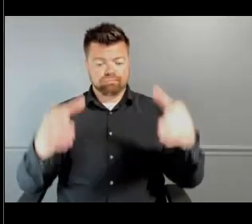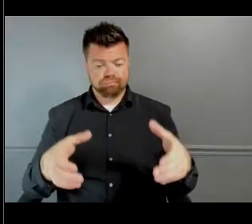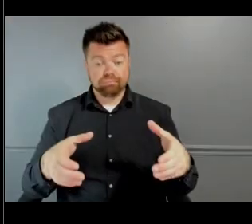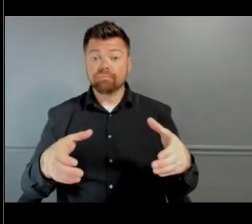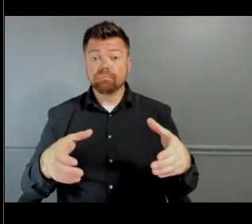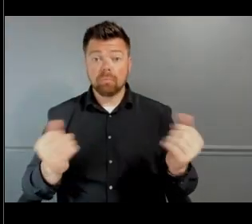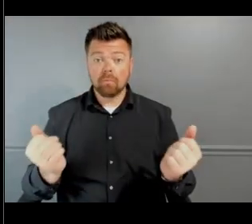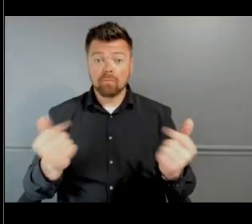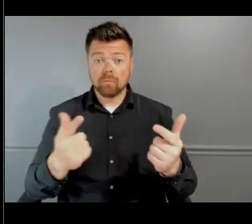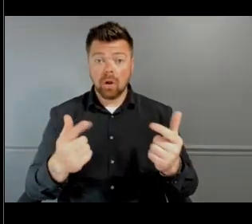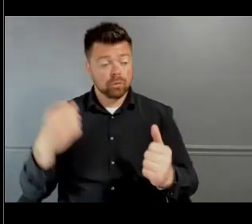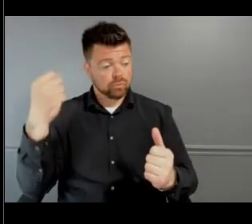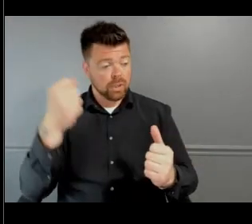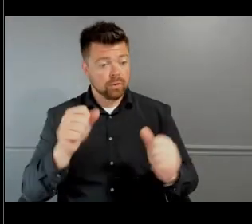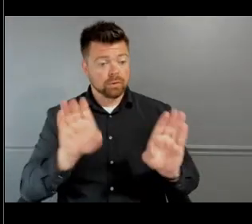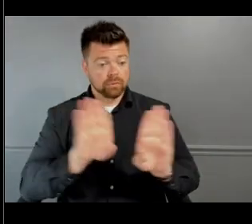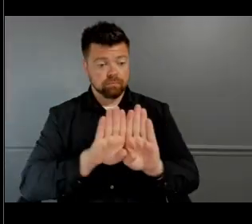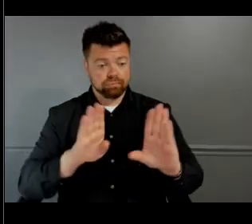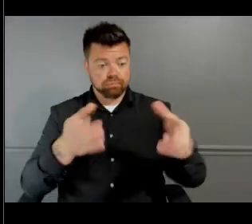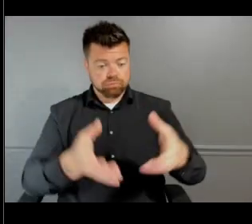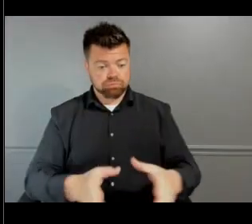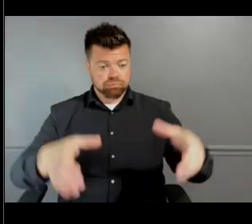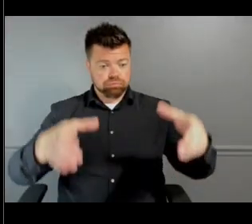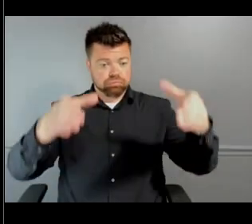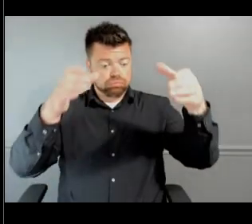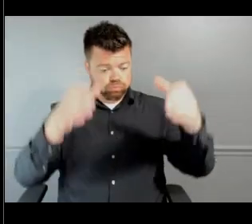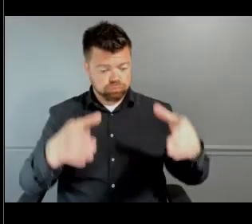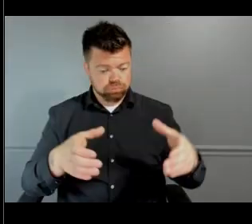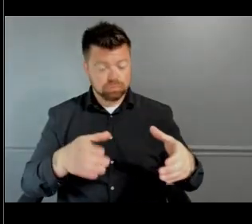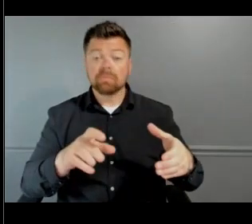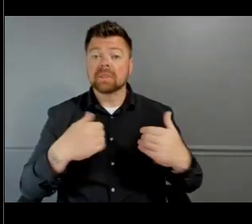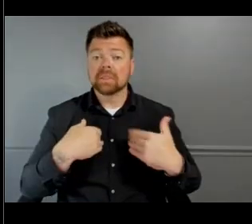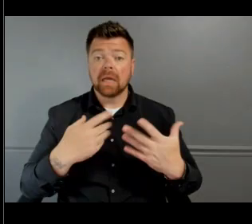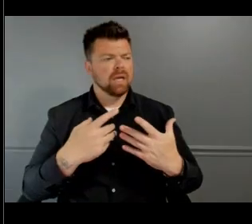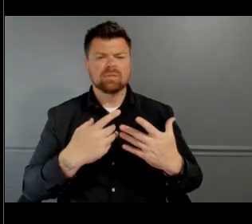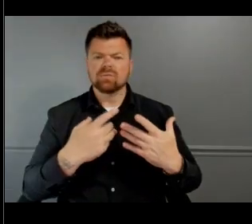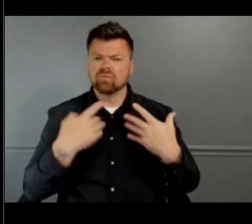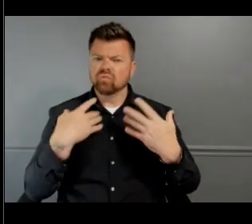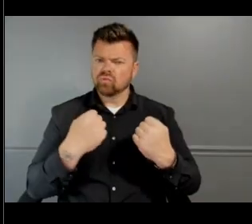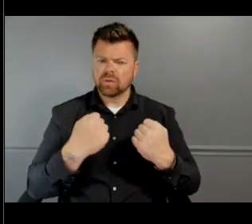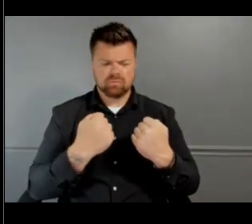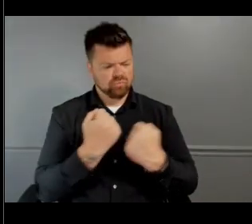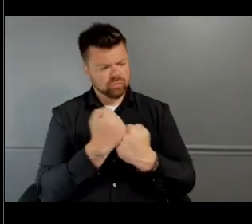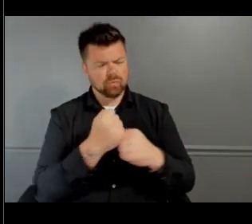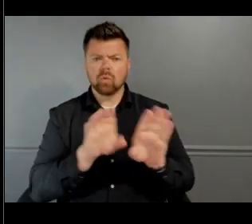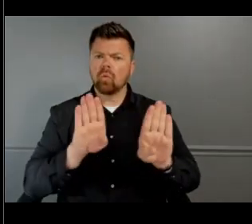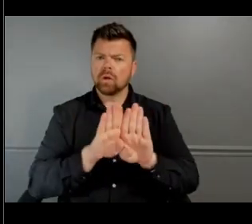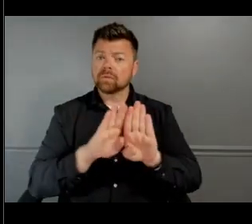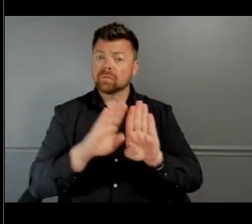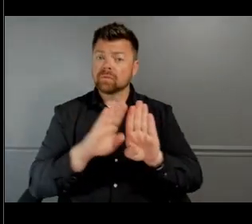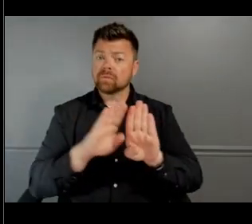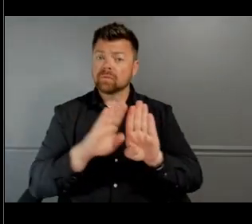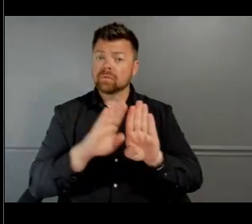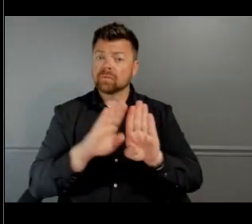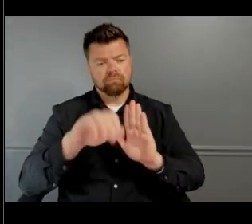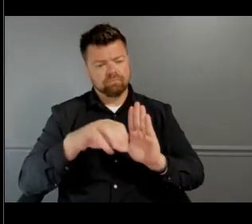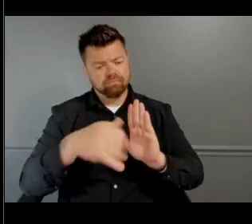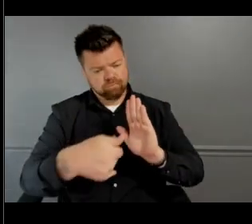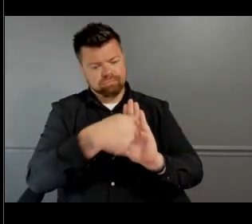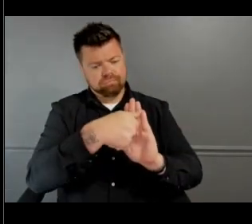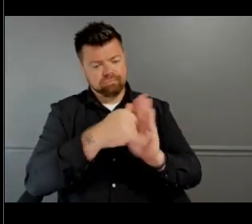All shower stalls must have reinforced walls for the later installation of grab bars.